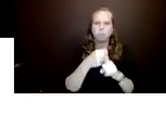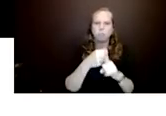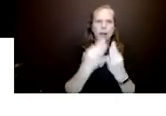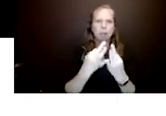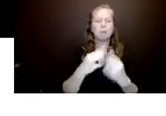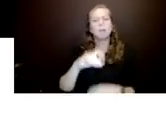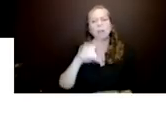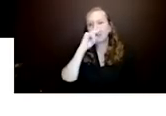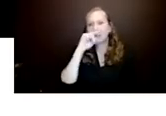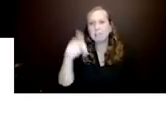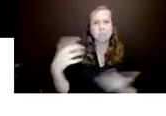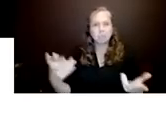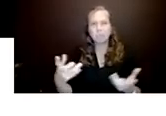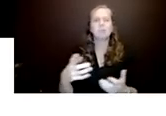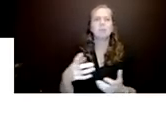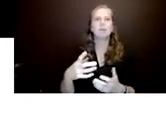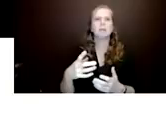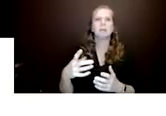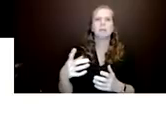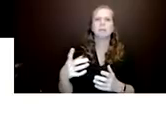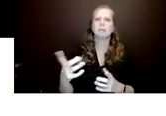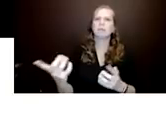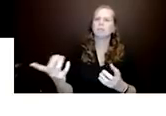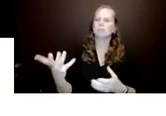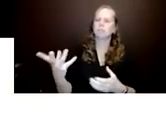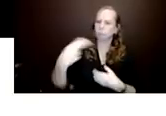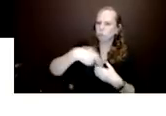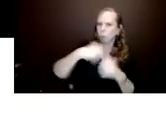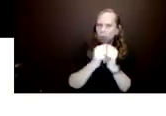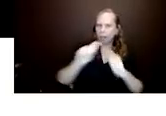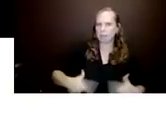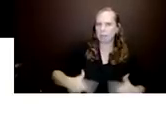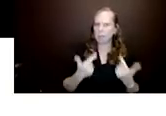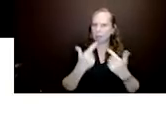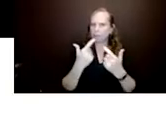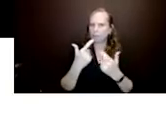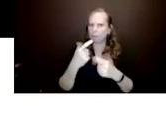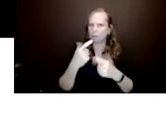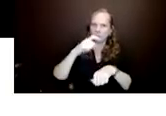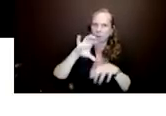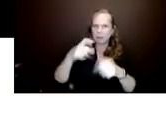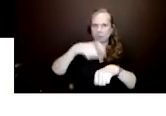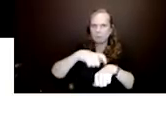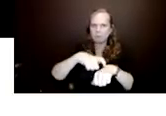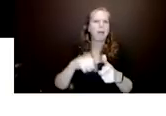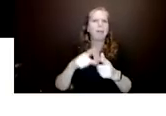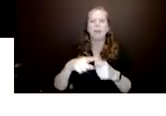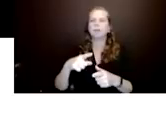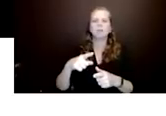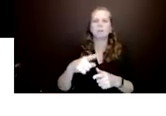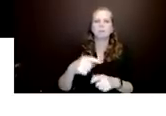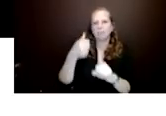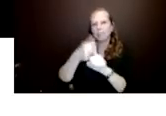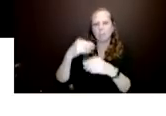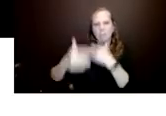to be with us during their scheduled live sessions. And then the asynchronous part, we're going to provide a schedule. The one I'm